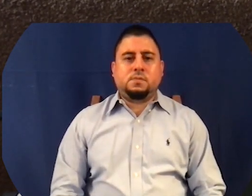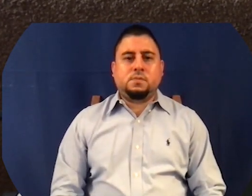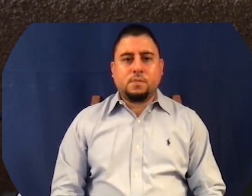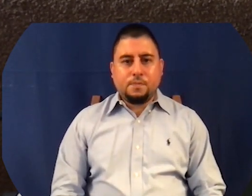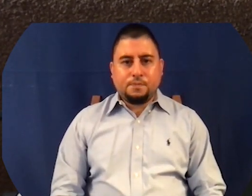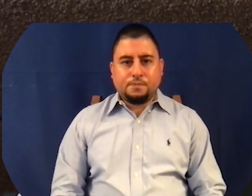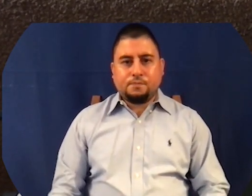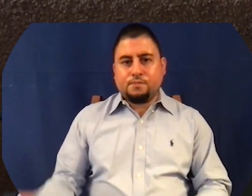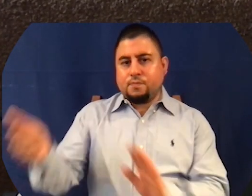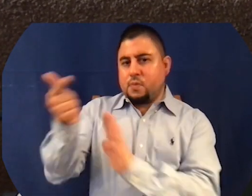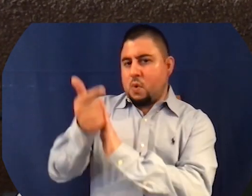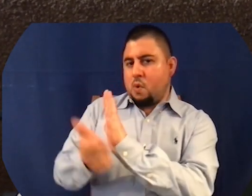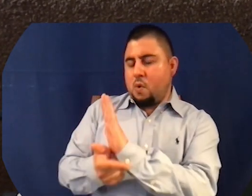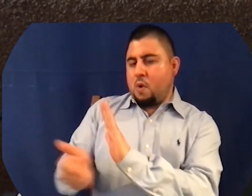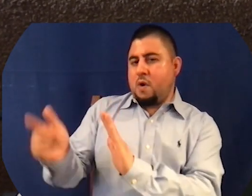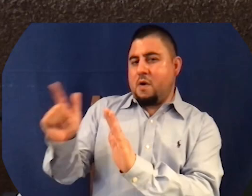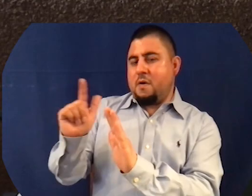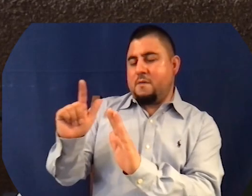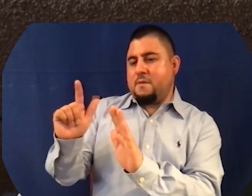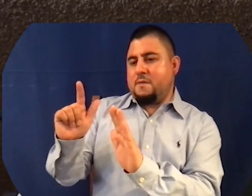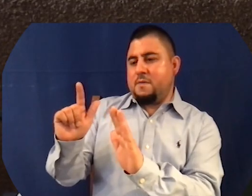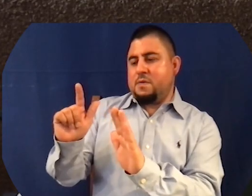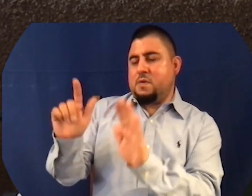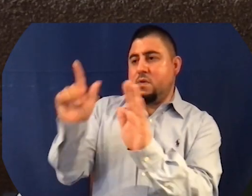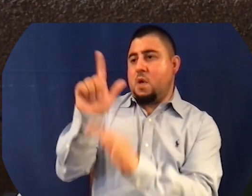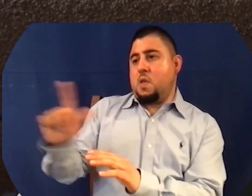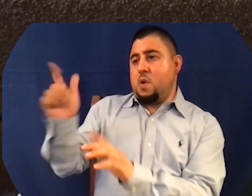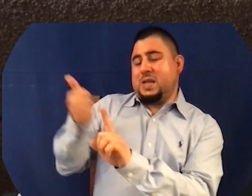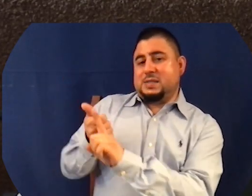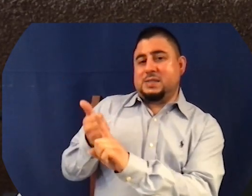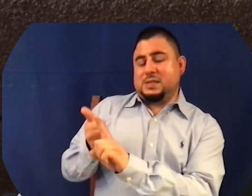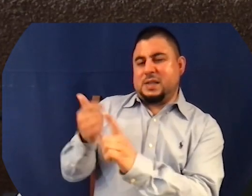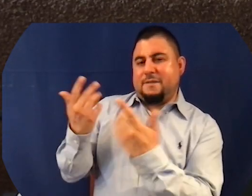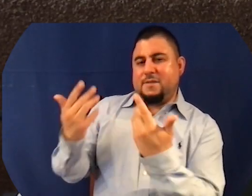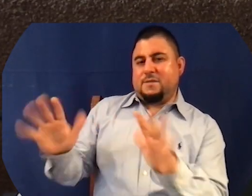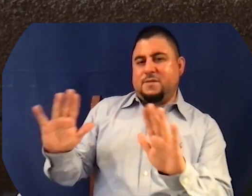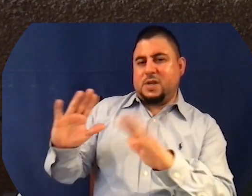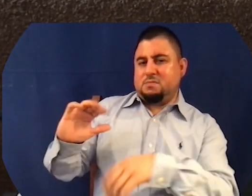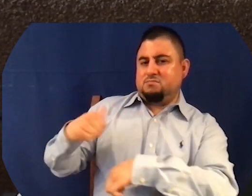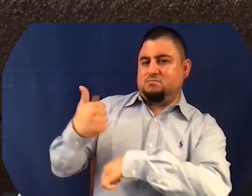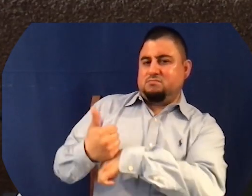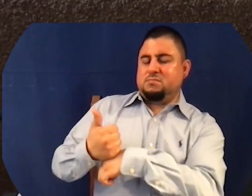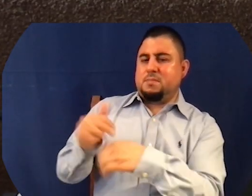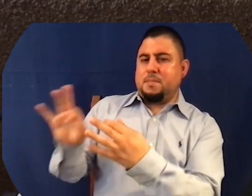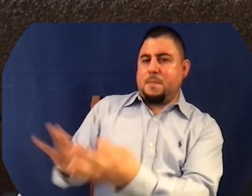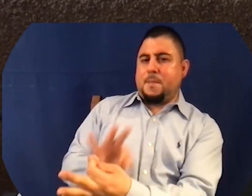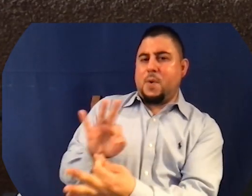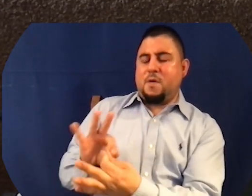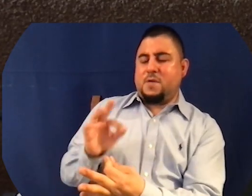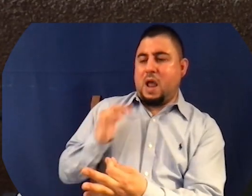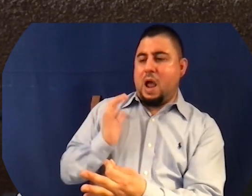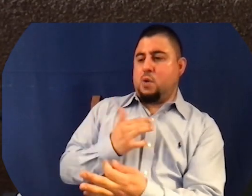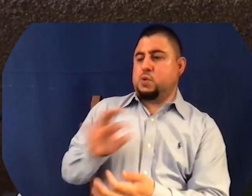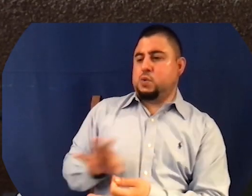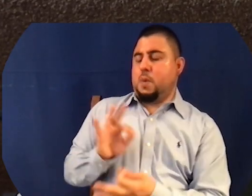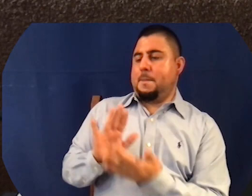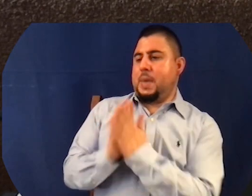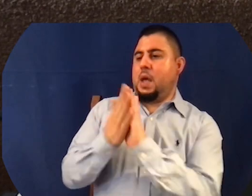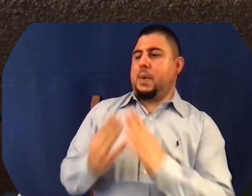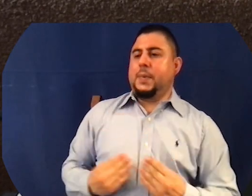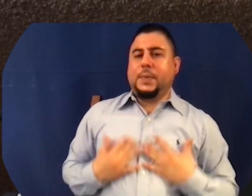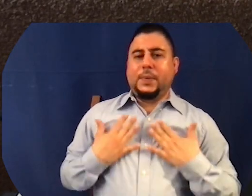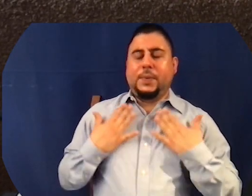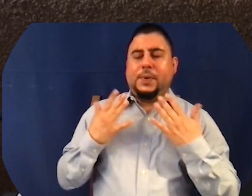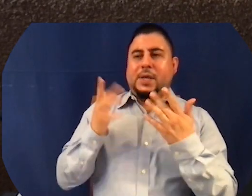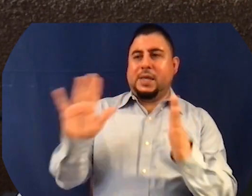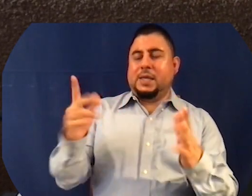The law of the Lord is perfect, refreshing the soul. The decree